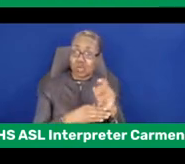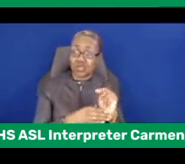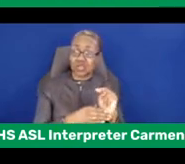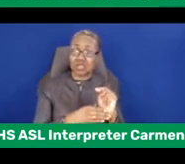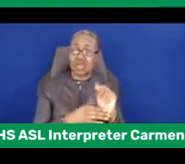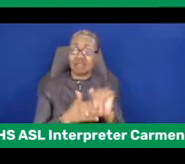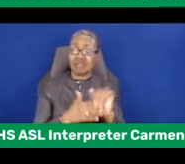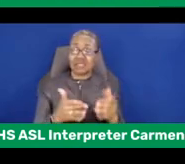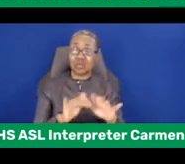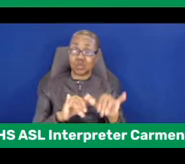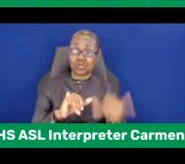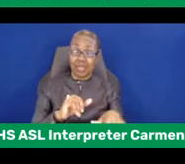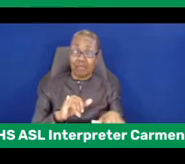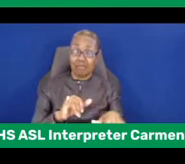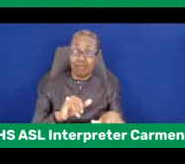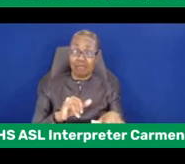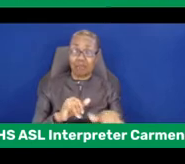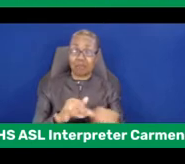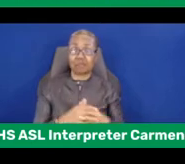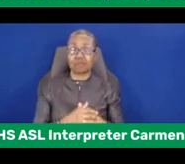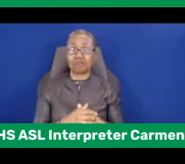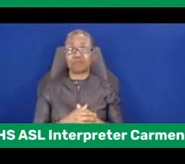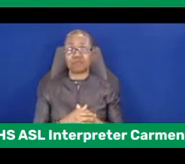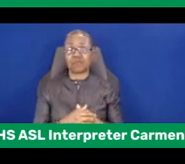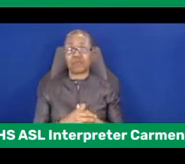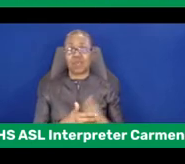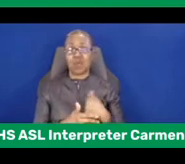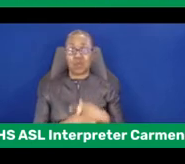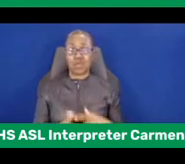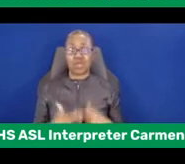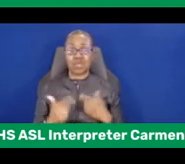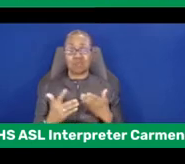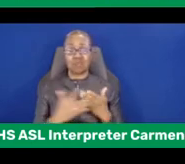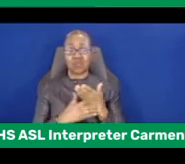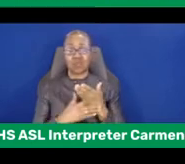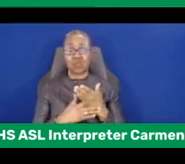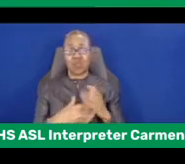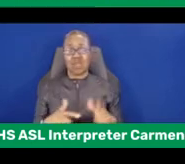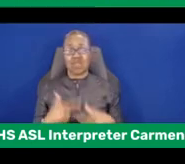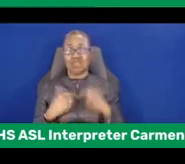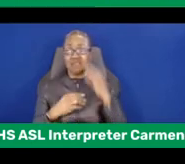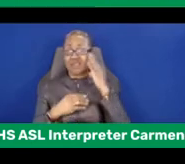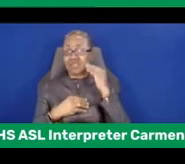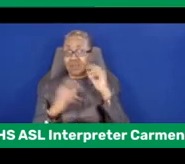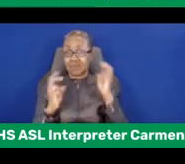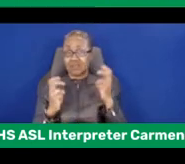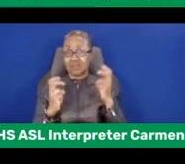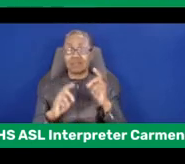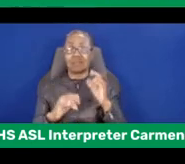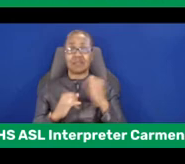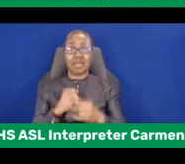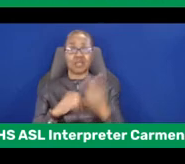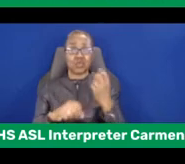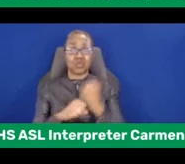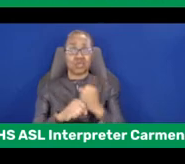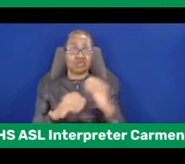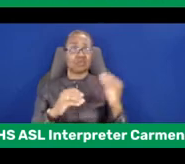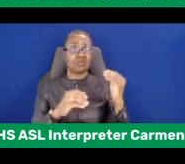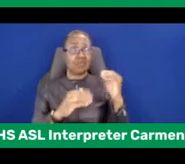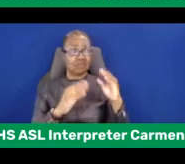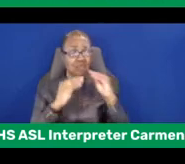stay, that we live through lived experience, but that the last 2 years have taught us a lot